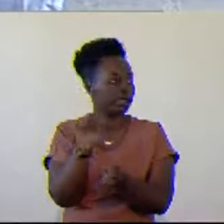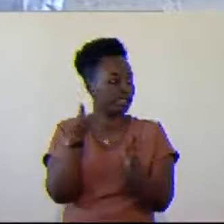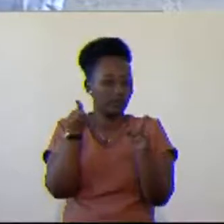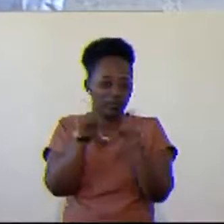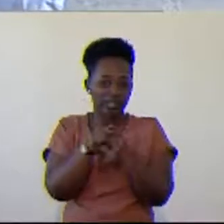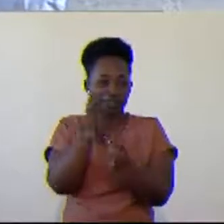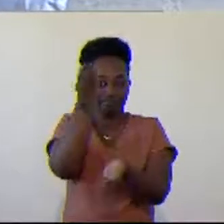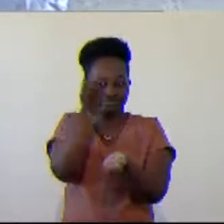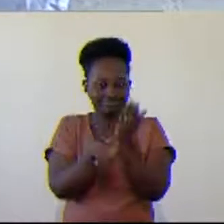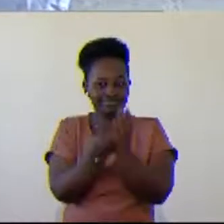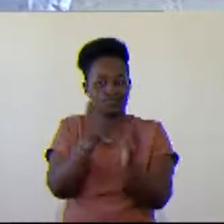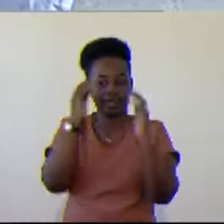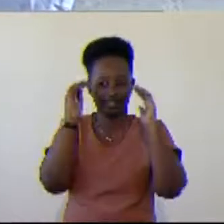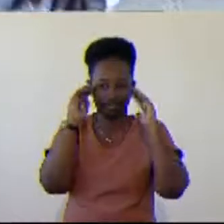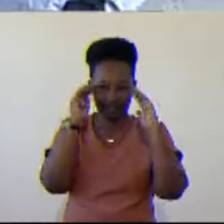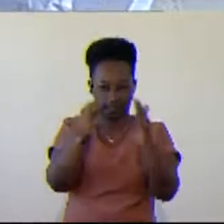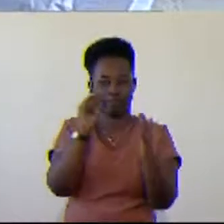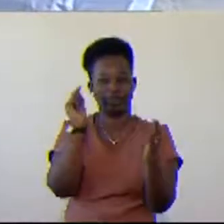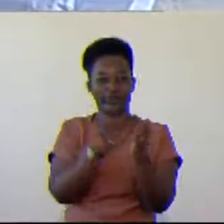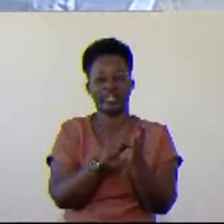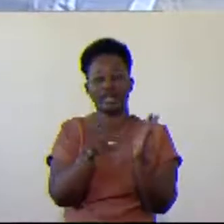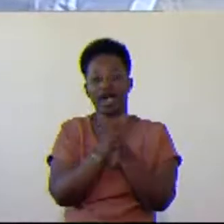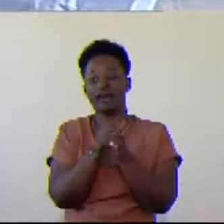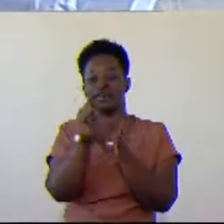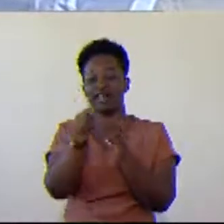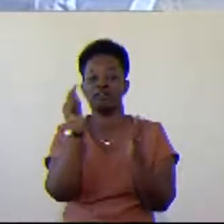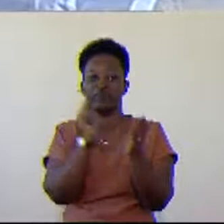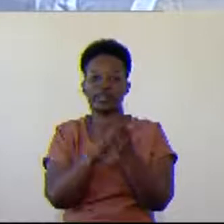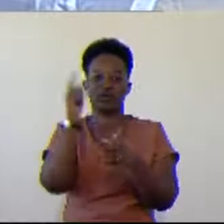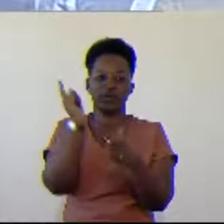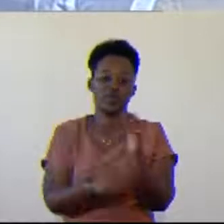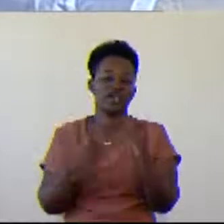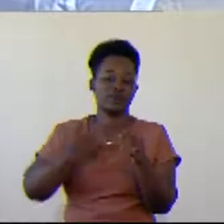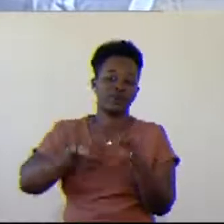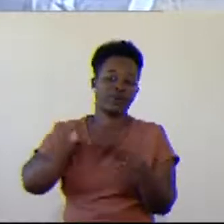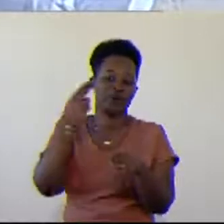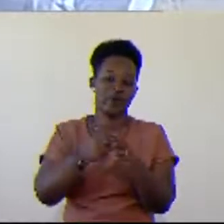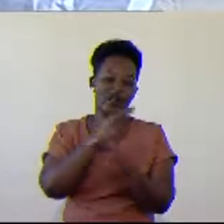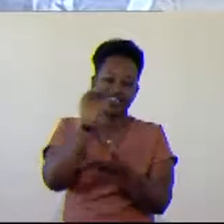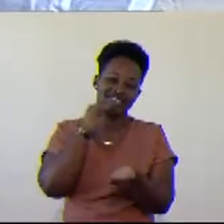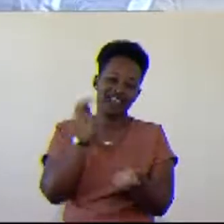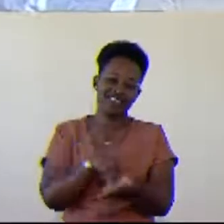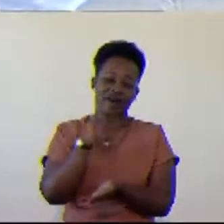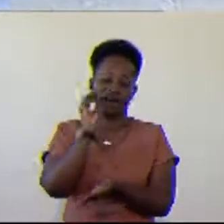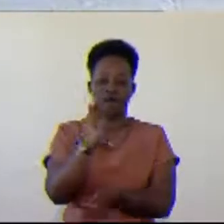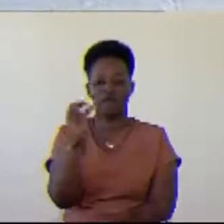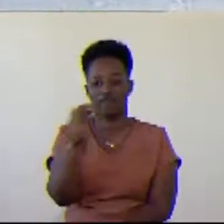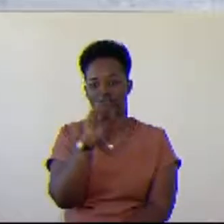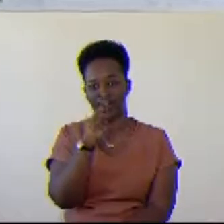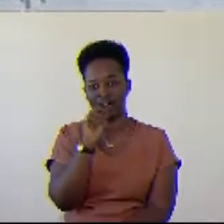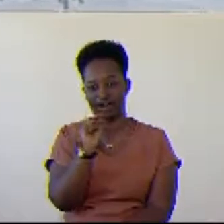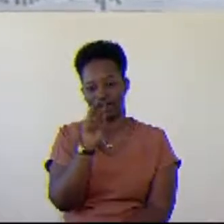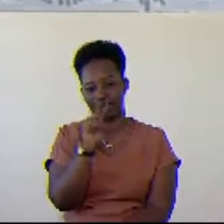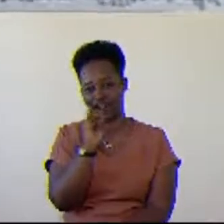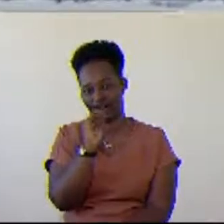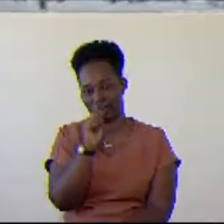certain point. And that point there is what is referred to as the center of gravity. So that is what we